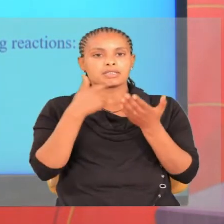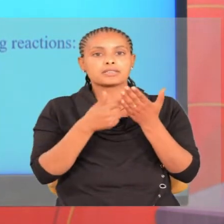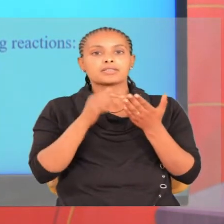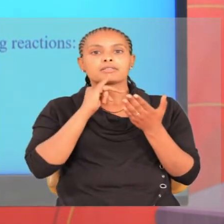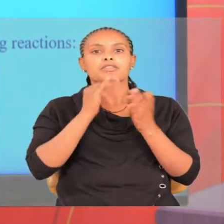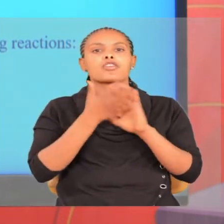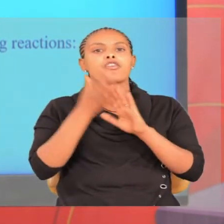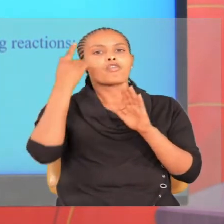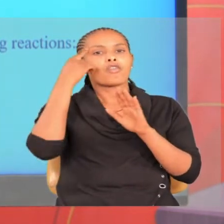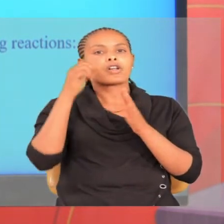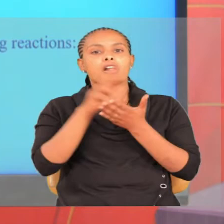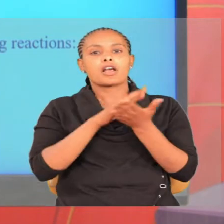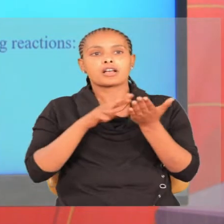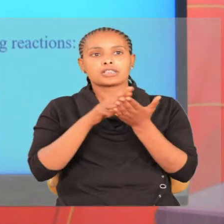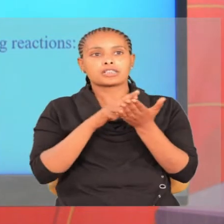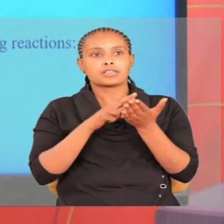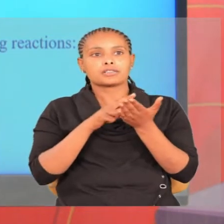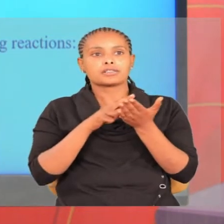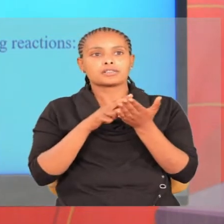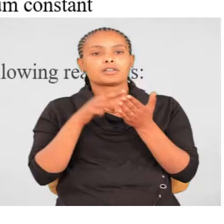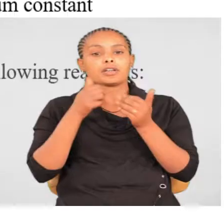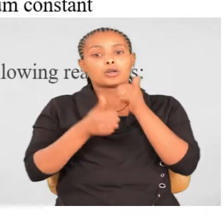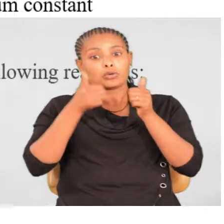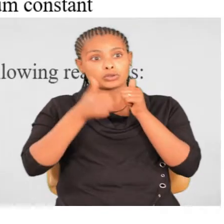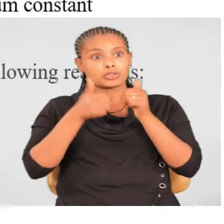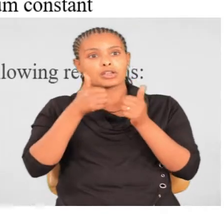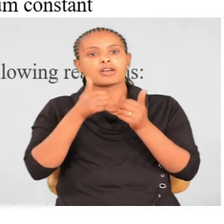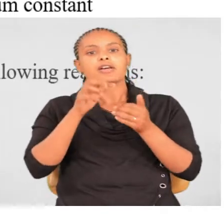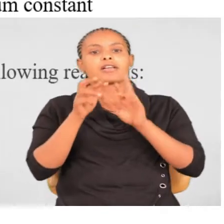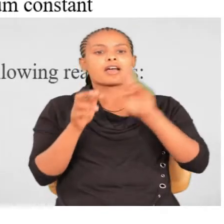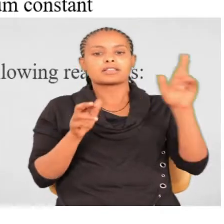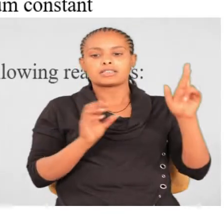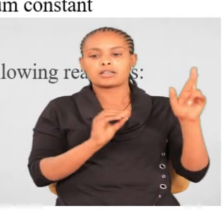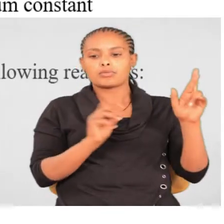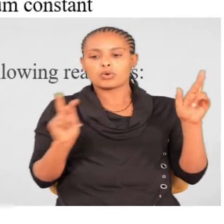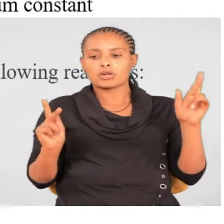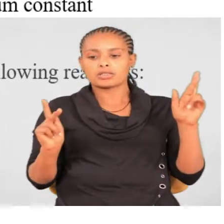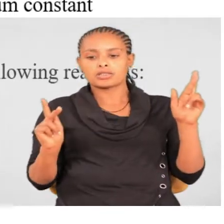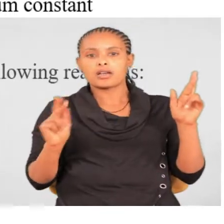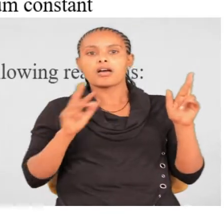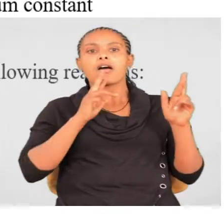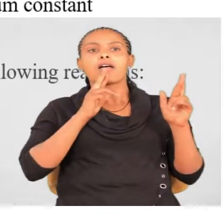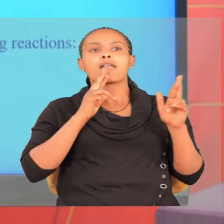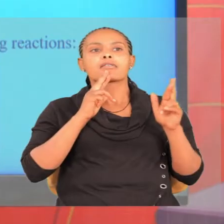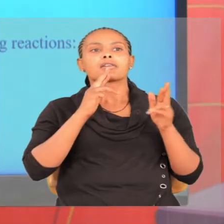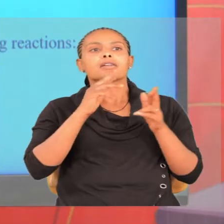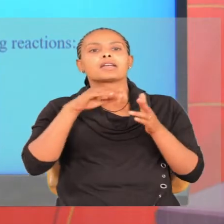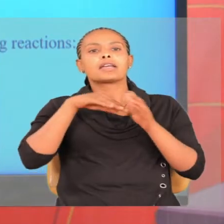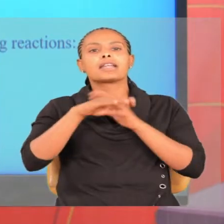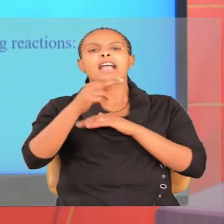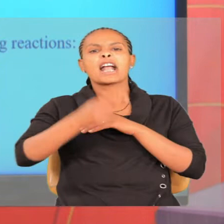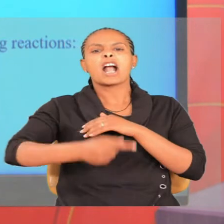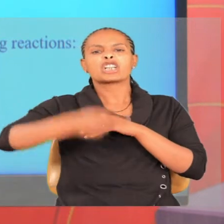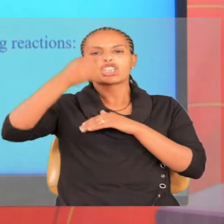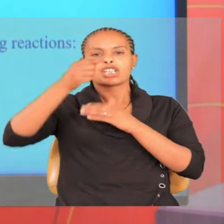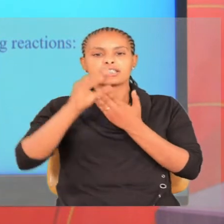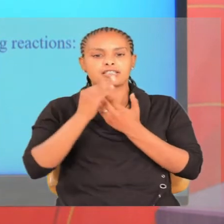is for reaction in which reactants and products are in gaseous